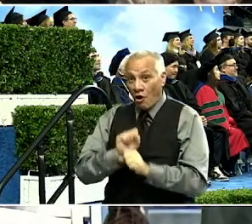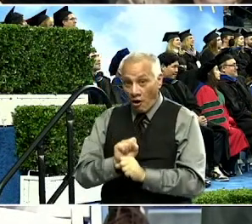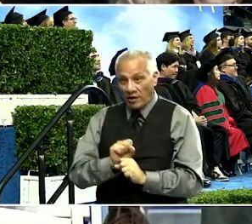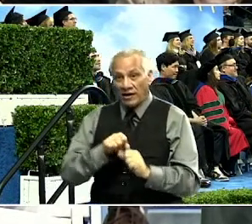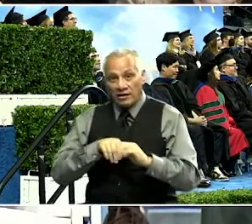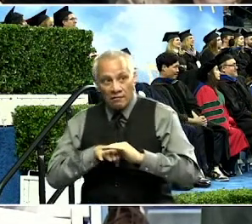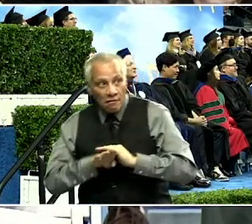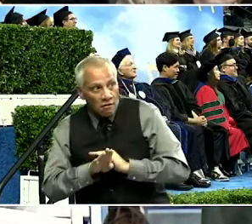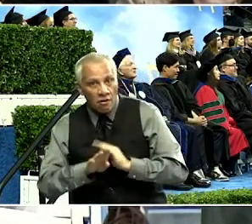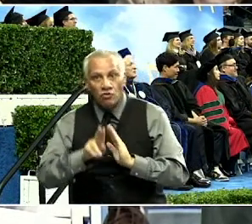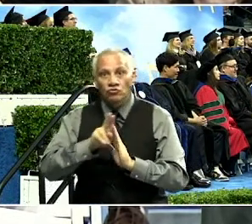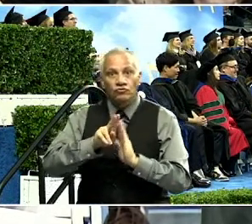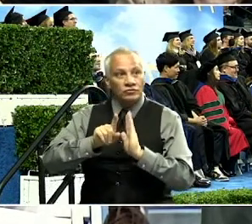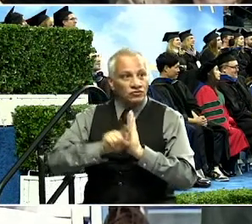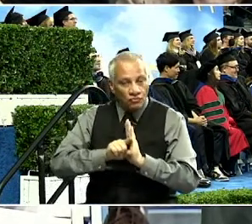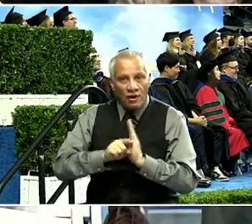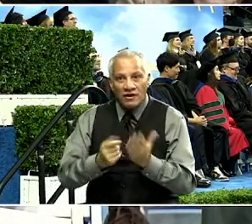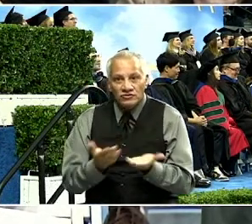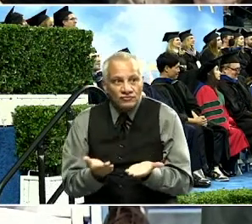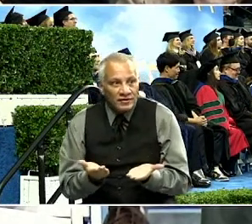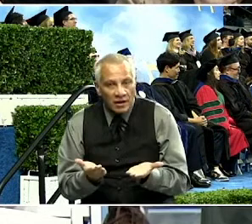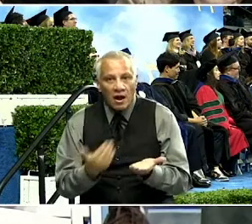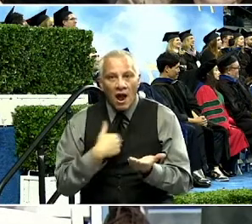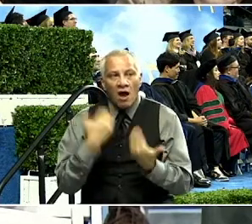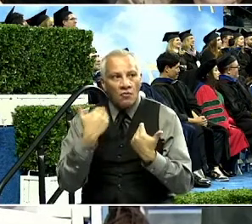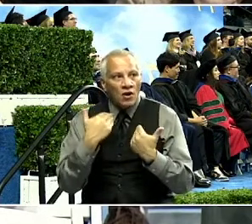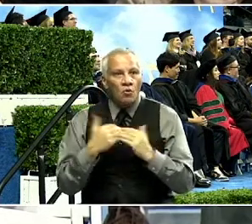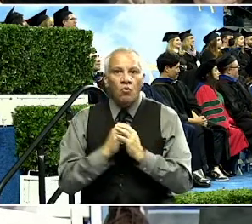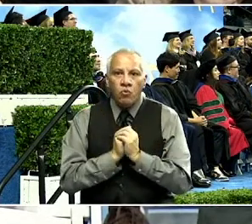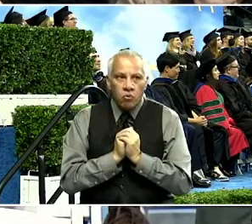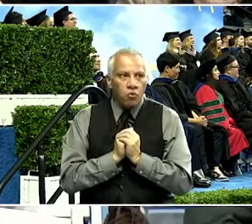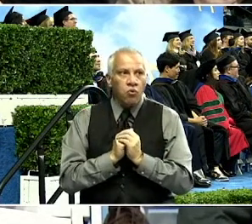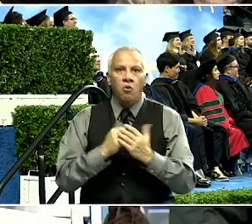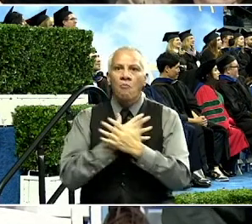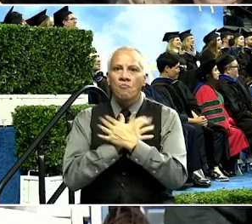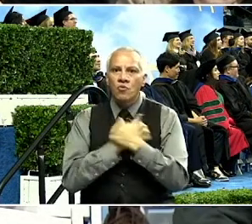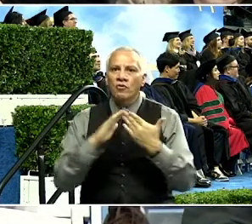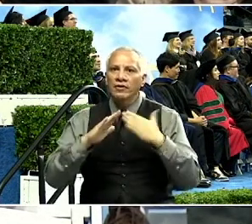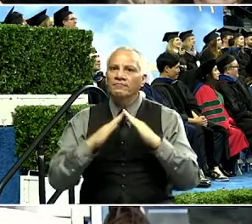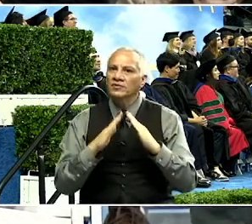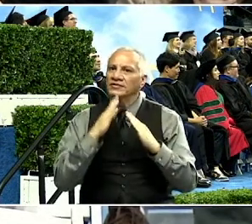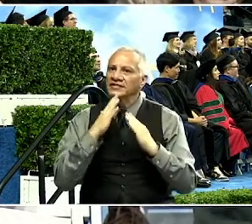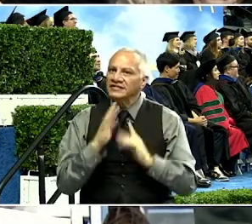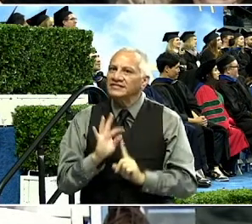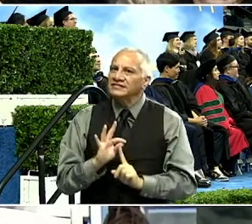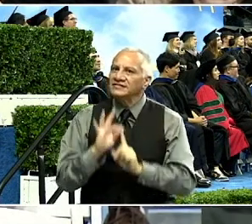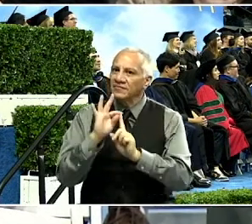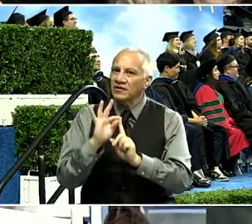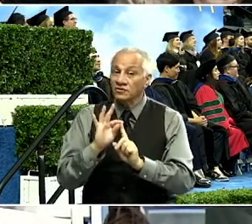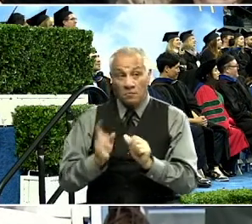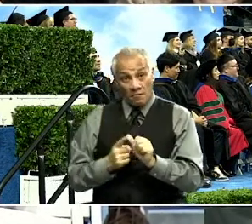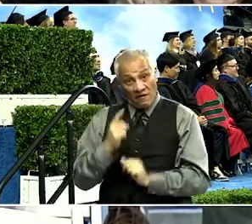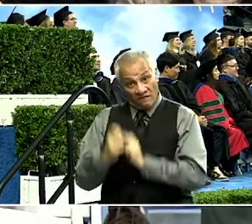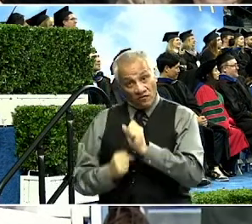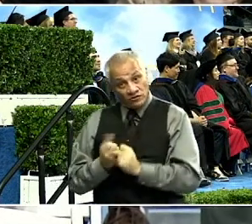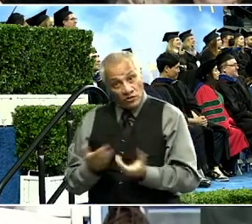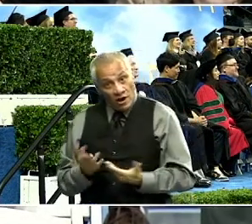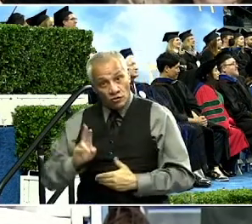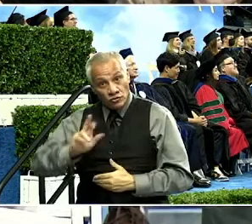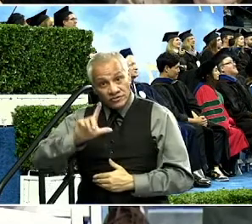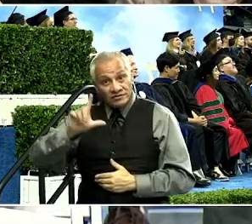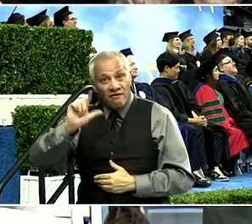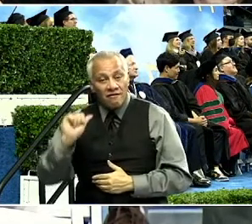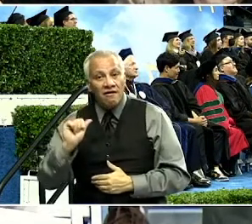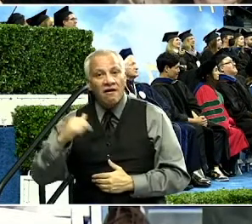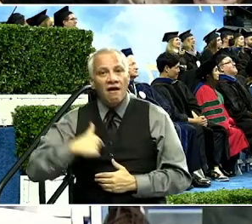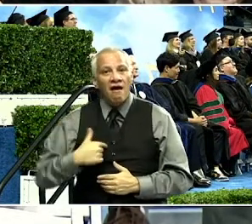journey here that I realized truly how special the Bruin community is. During my first year at UCLA, I